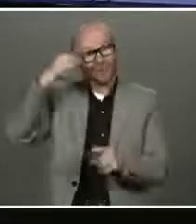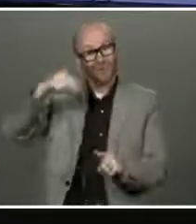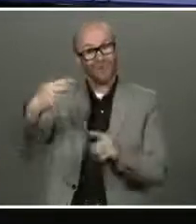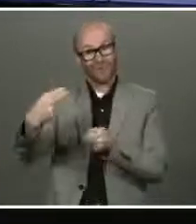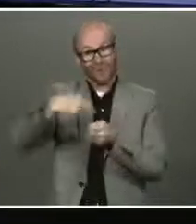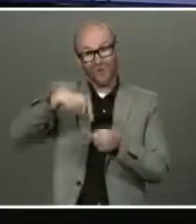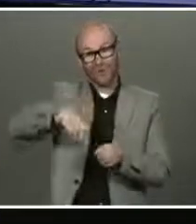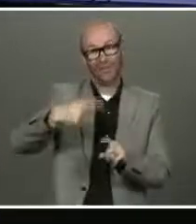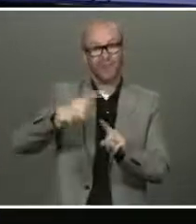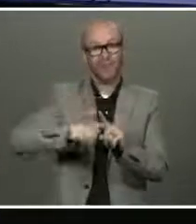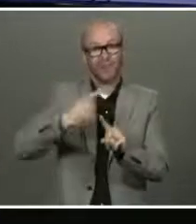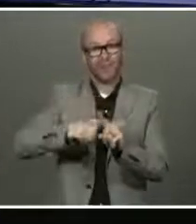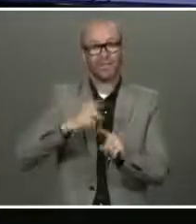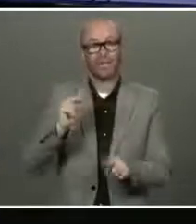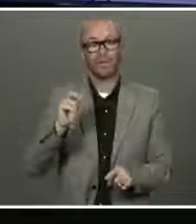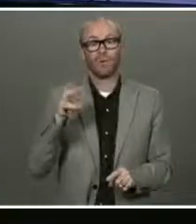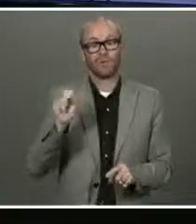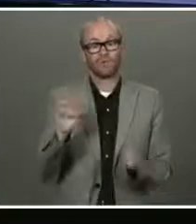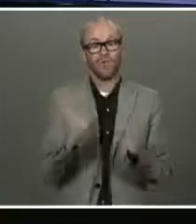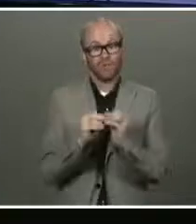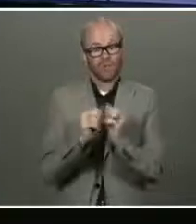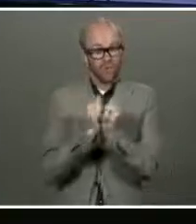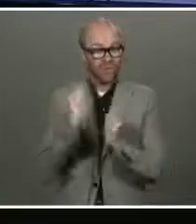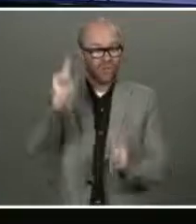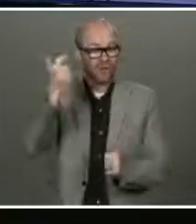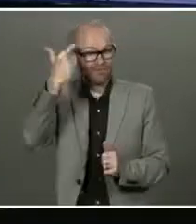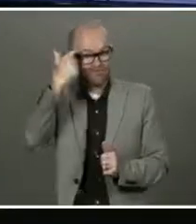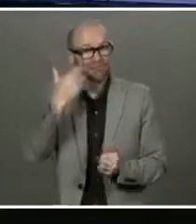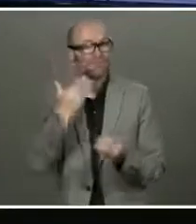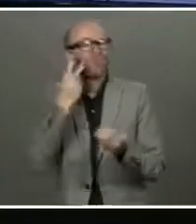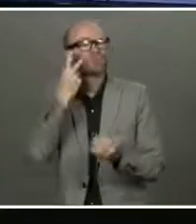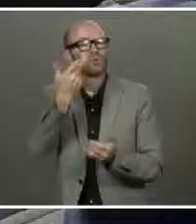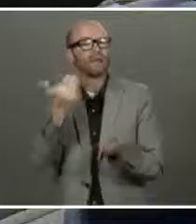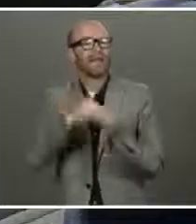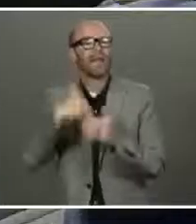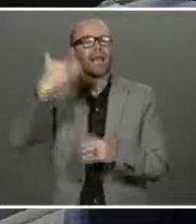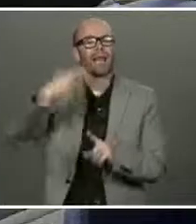News Conference with the Governor, and we'll see you back here next month.